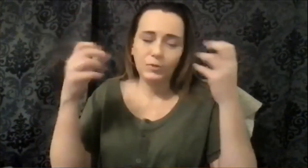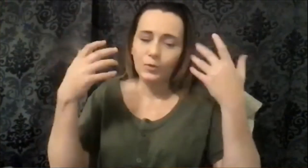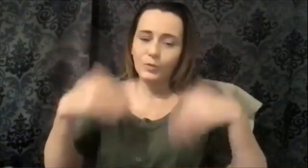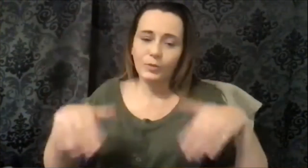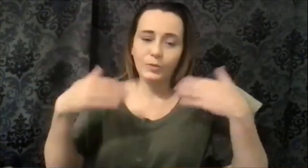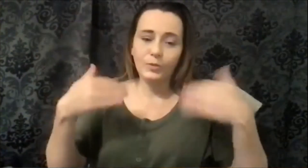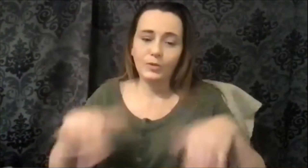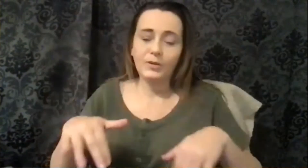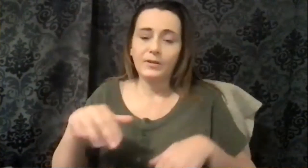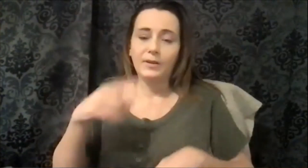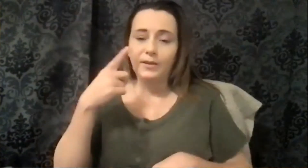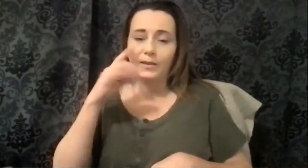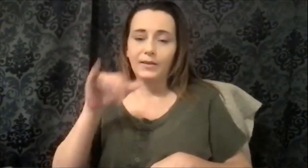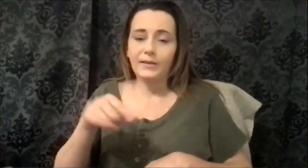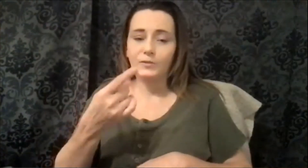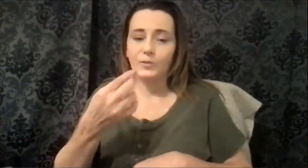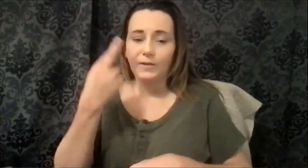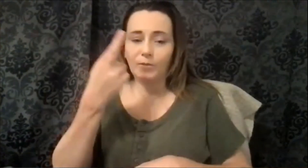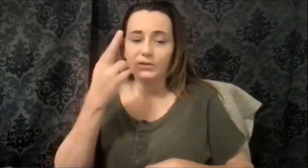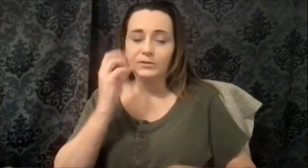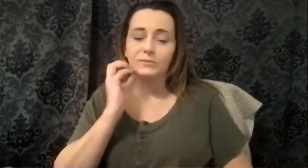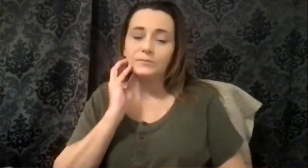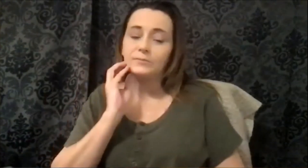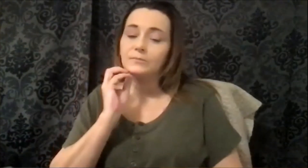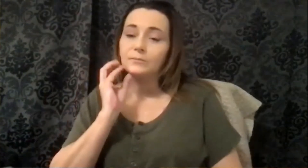reasons, Joel.